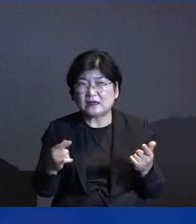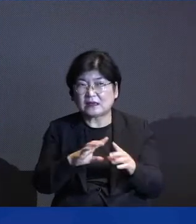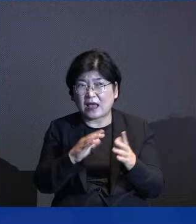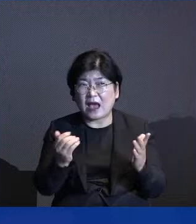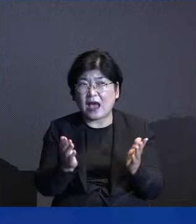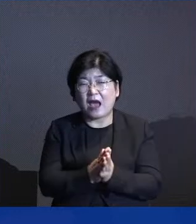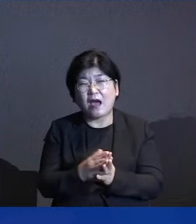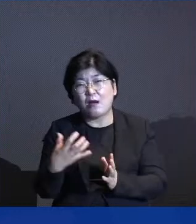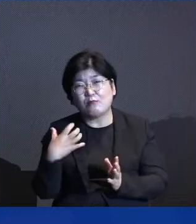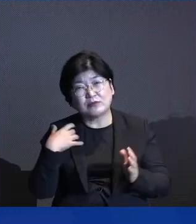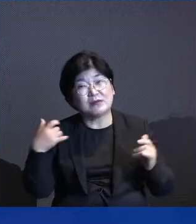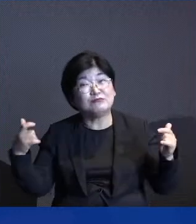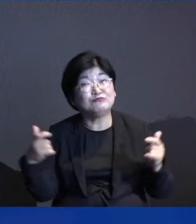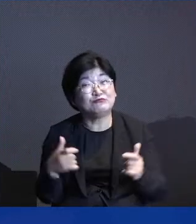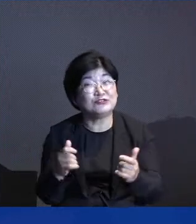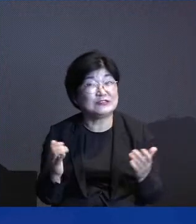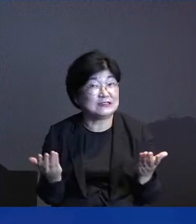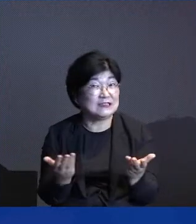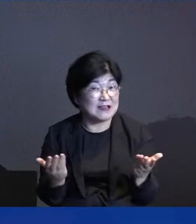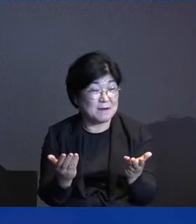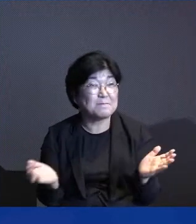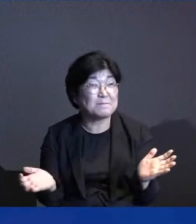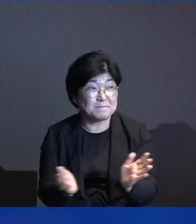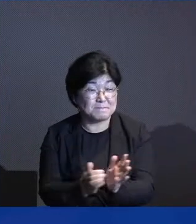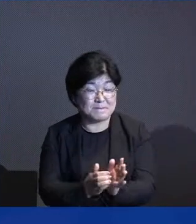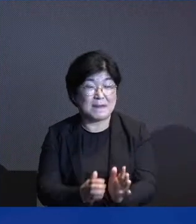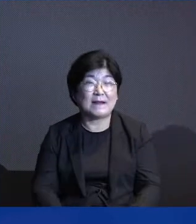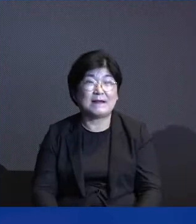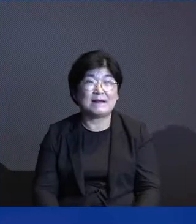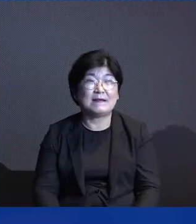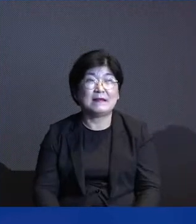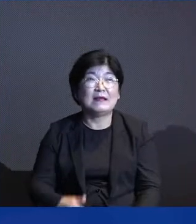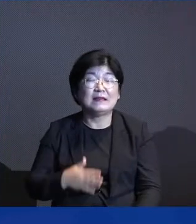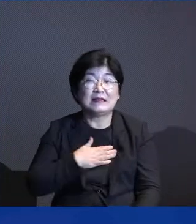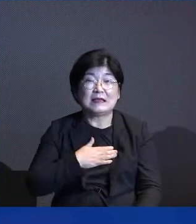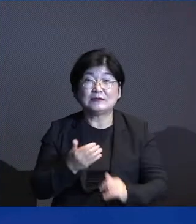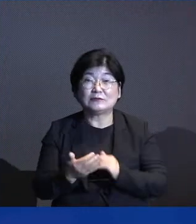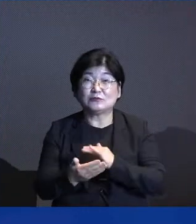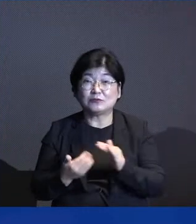So I'll just briefly introduce the details of this